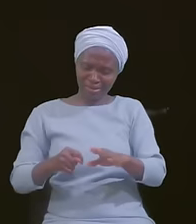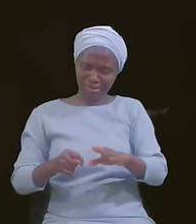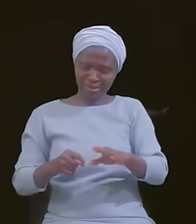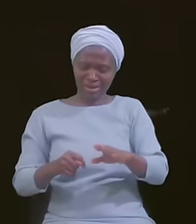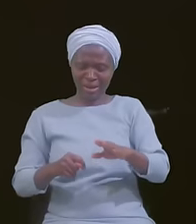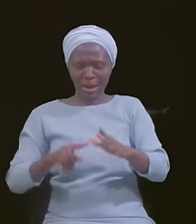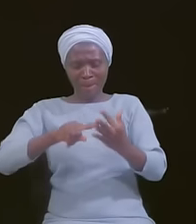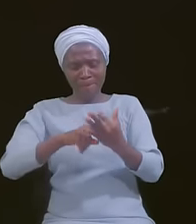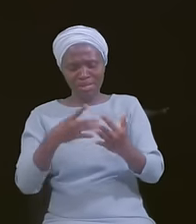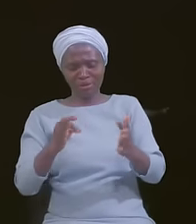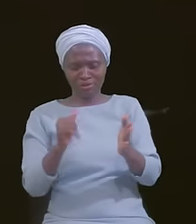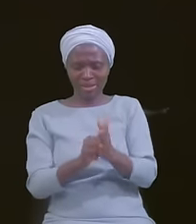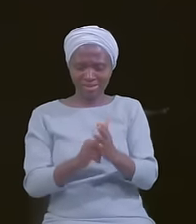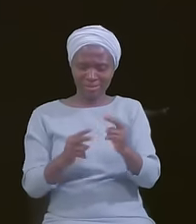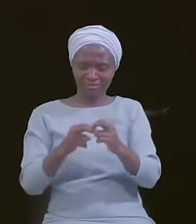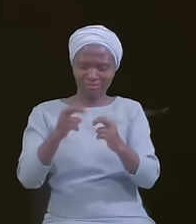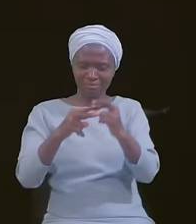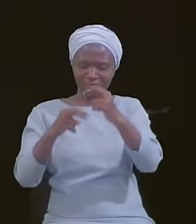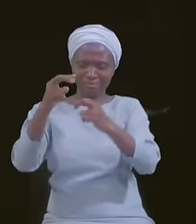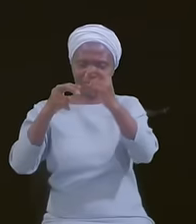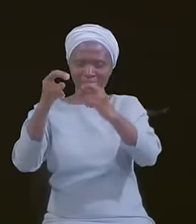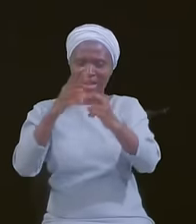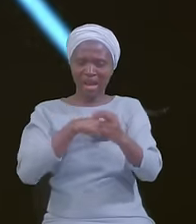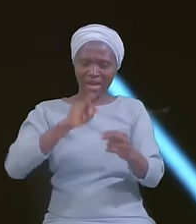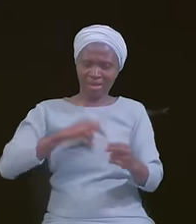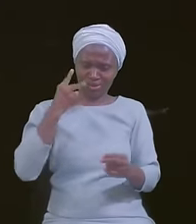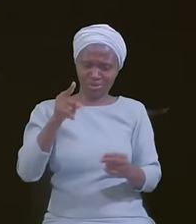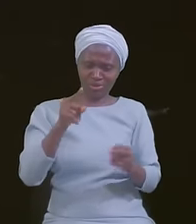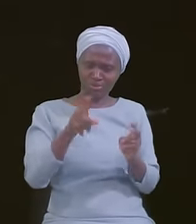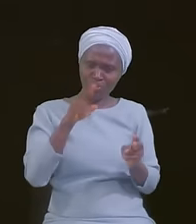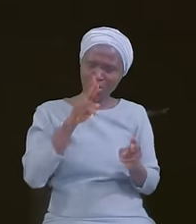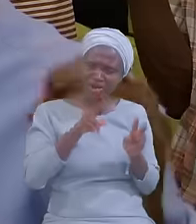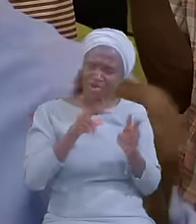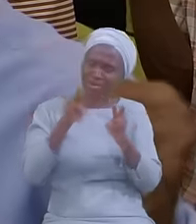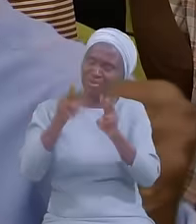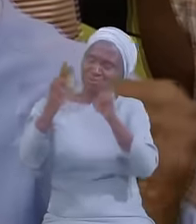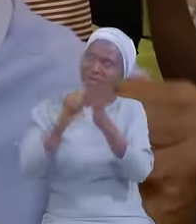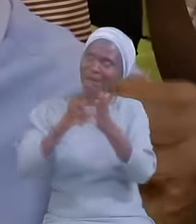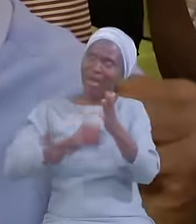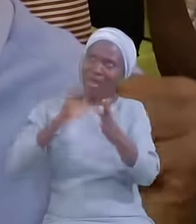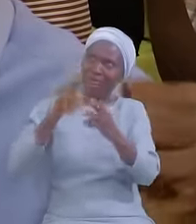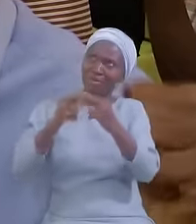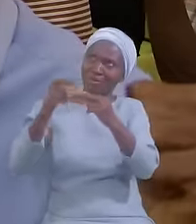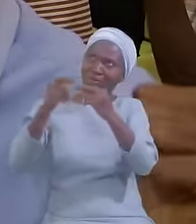I see you looking up. I will climb again.